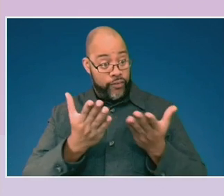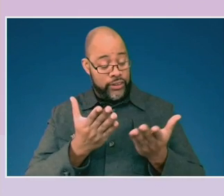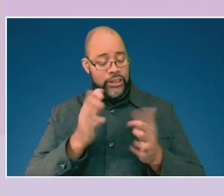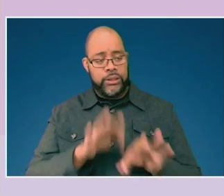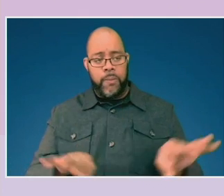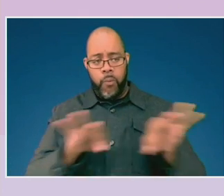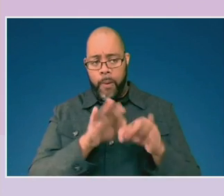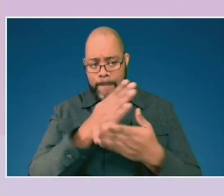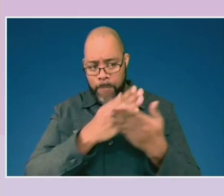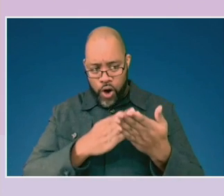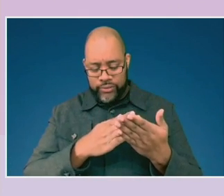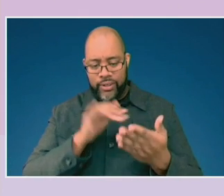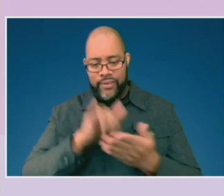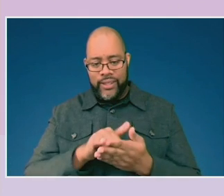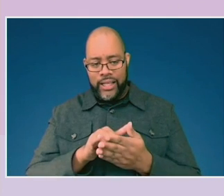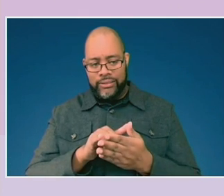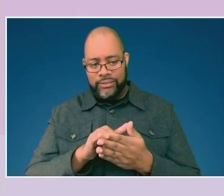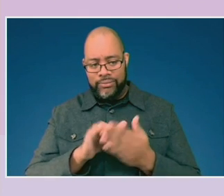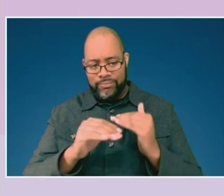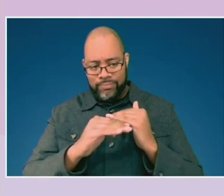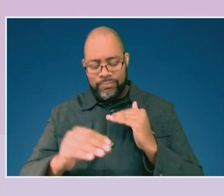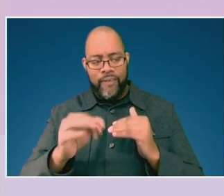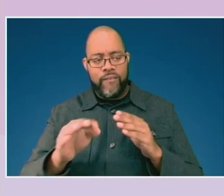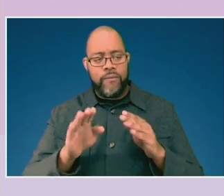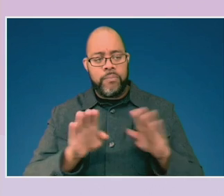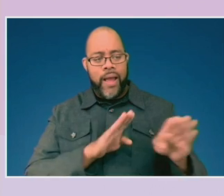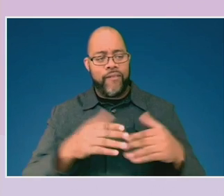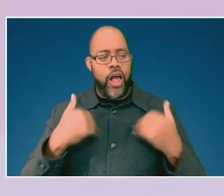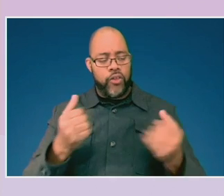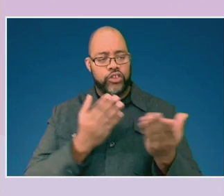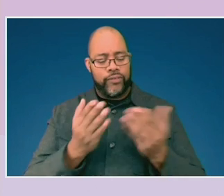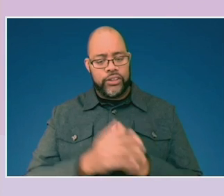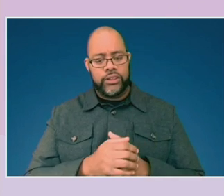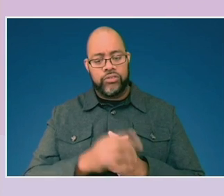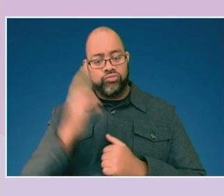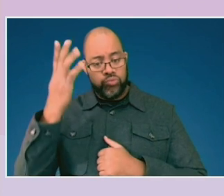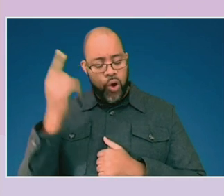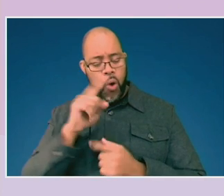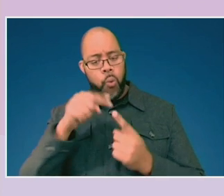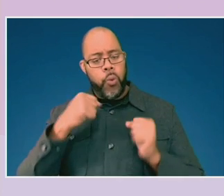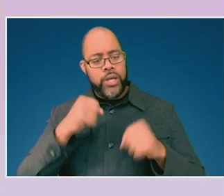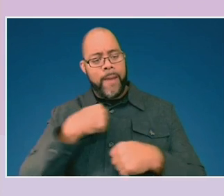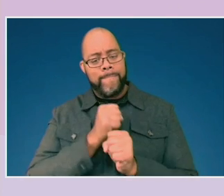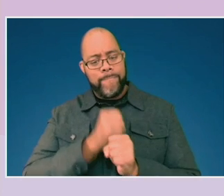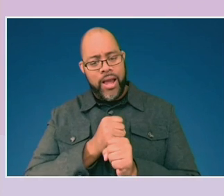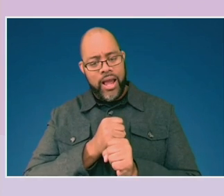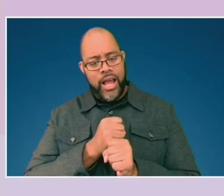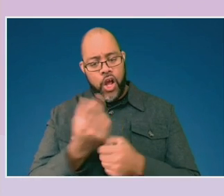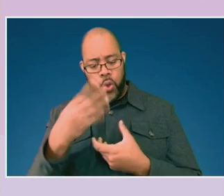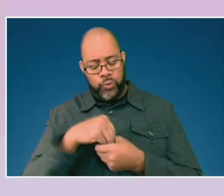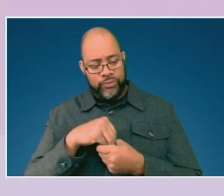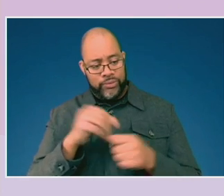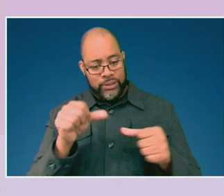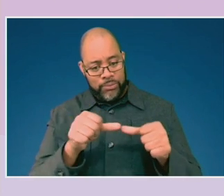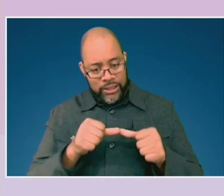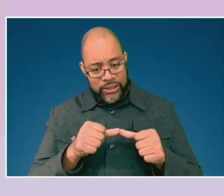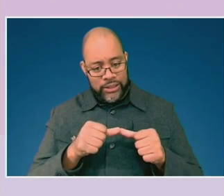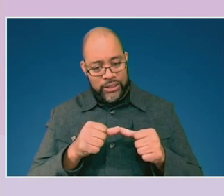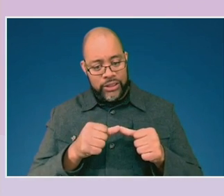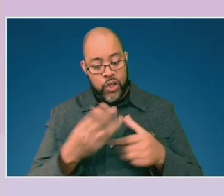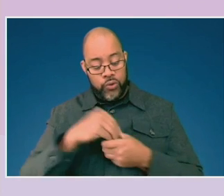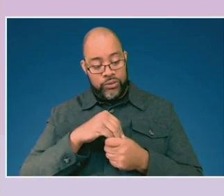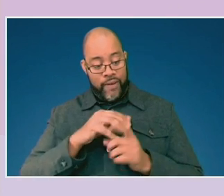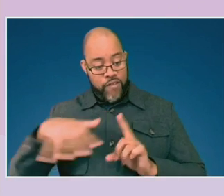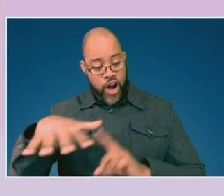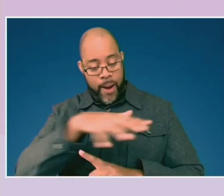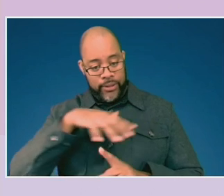part of that continuum of behavioral health services. Because when we can create an inclusive space and an inclusive